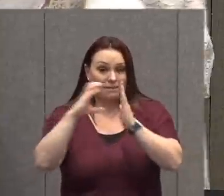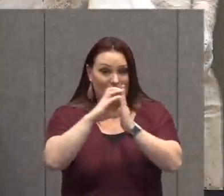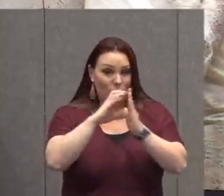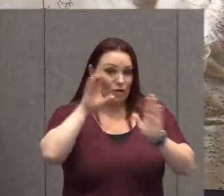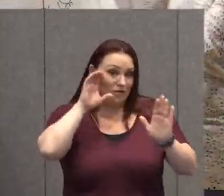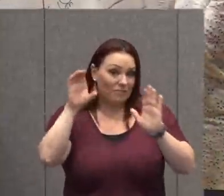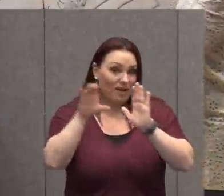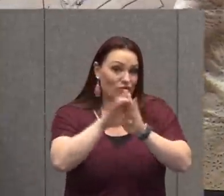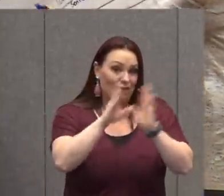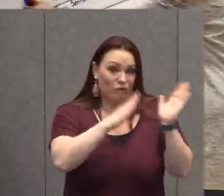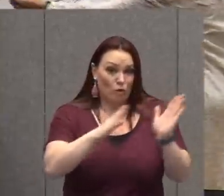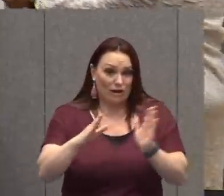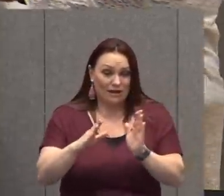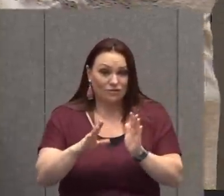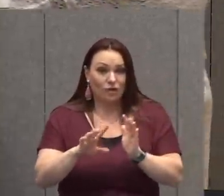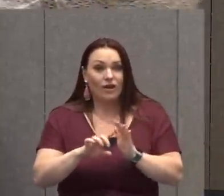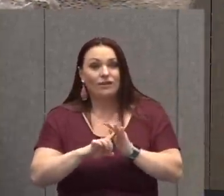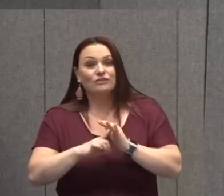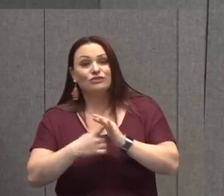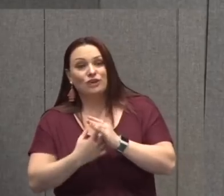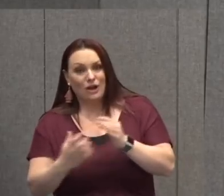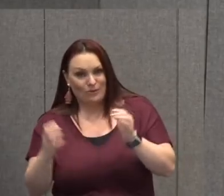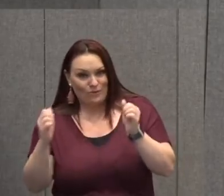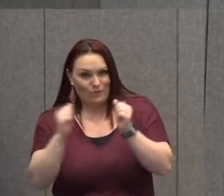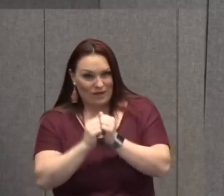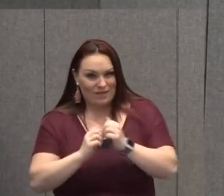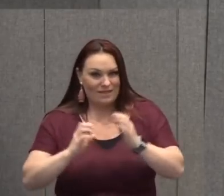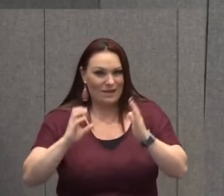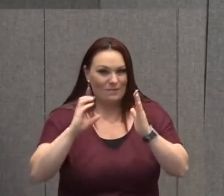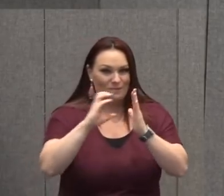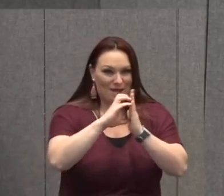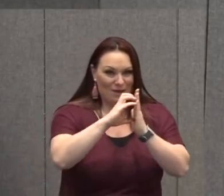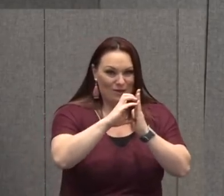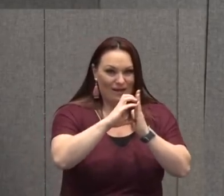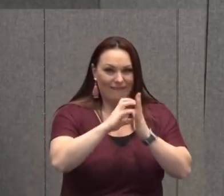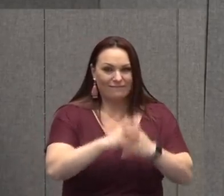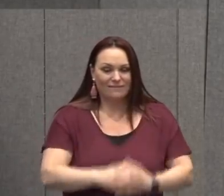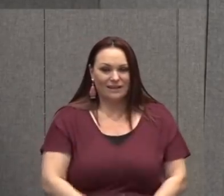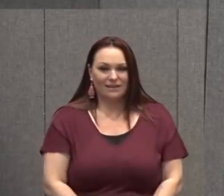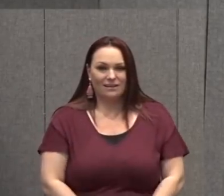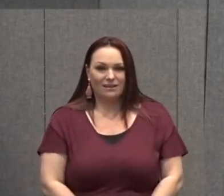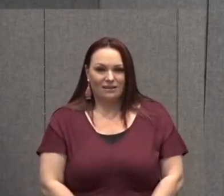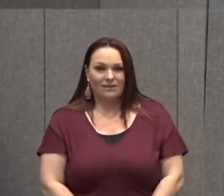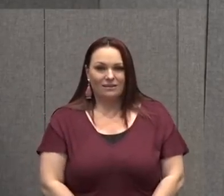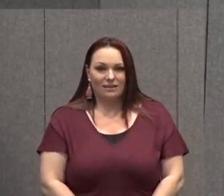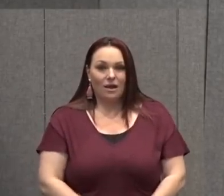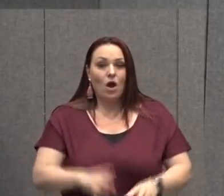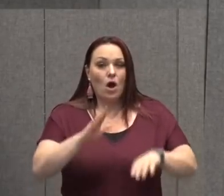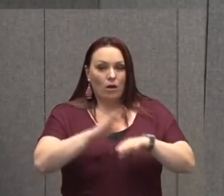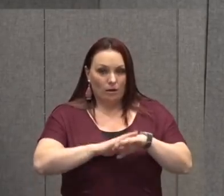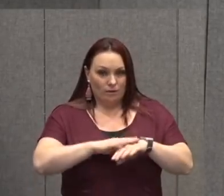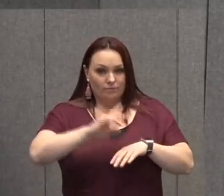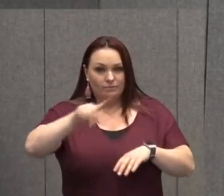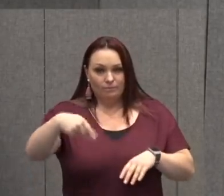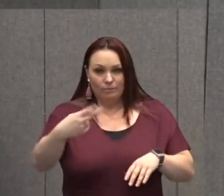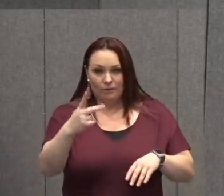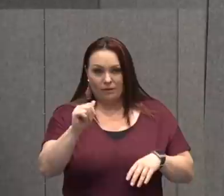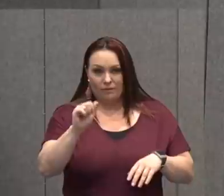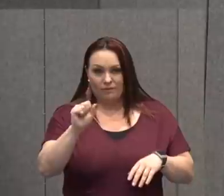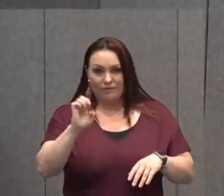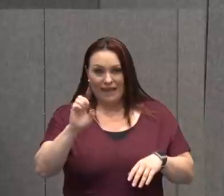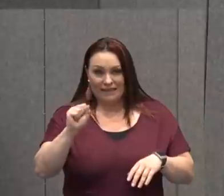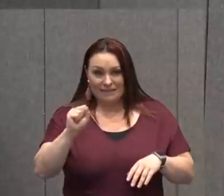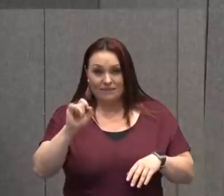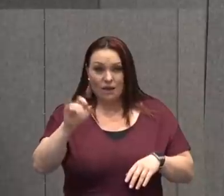organizer and I'm going to start with a paragraph on the phases of the moon. So I'm going to take